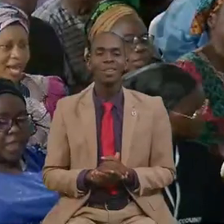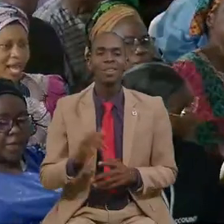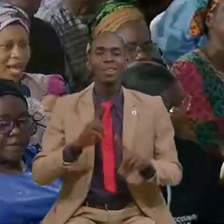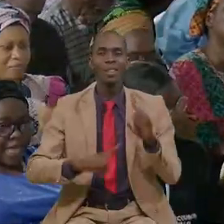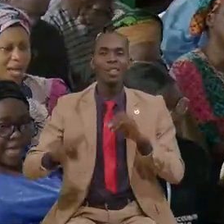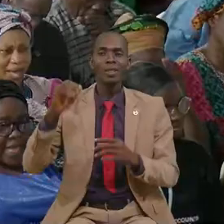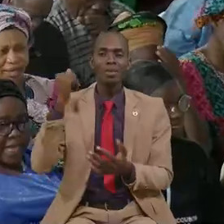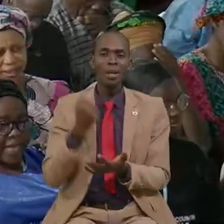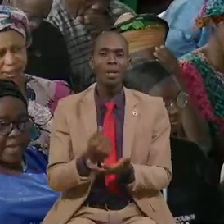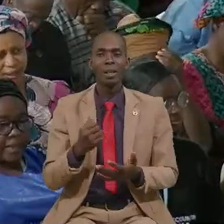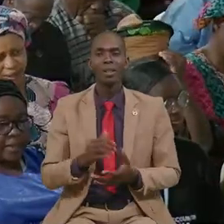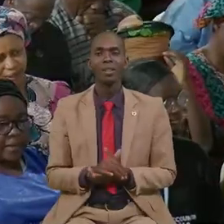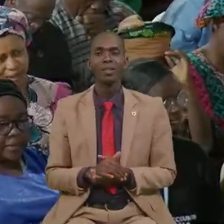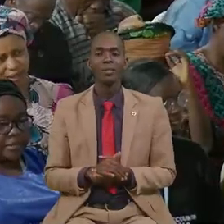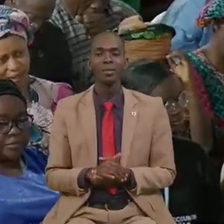Amen.